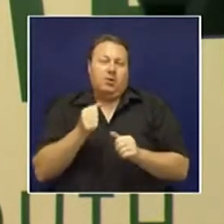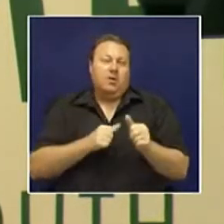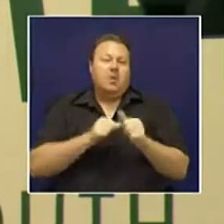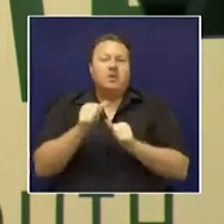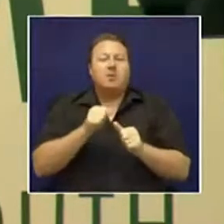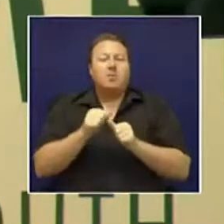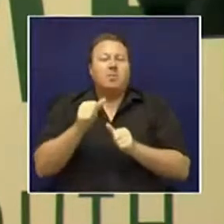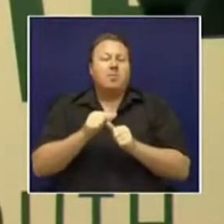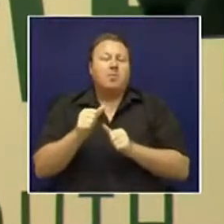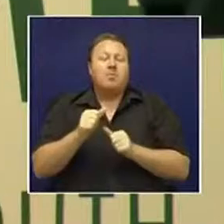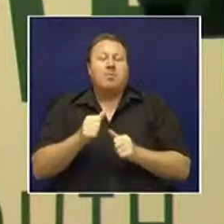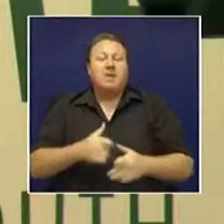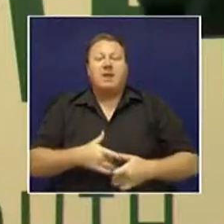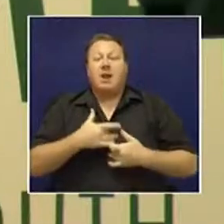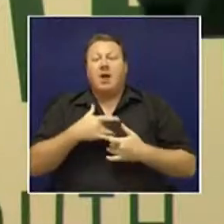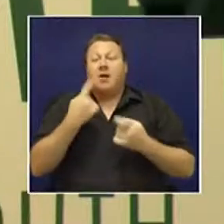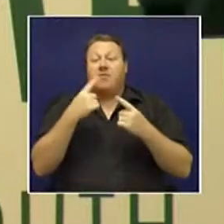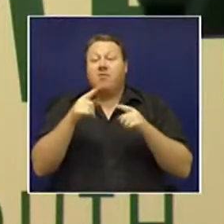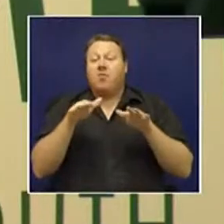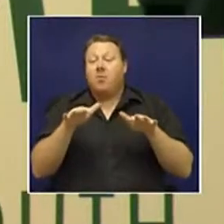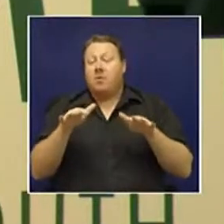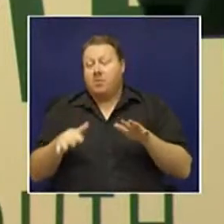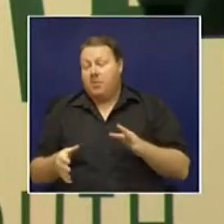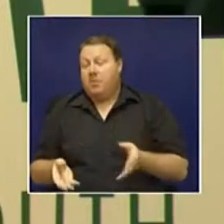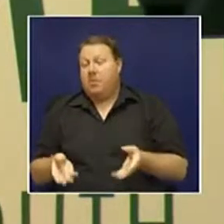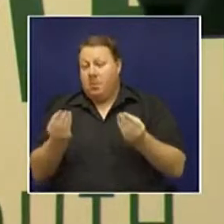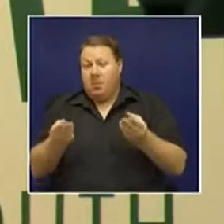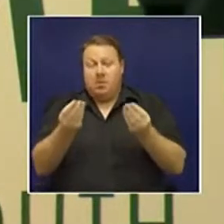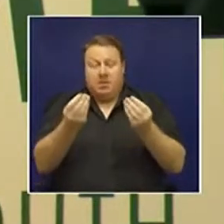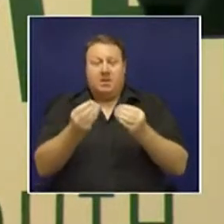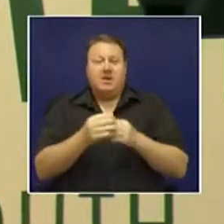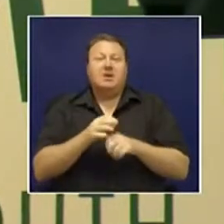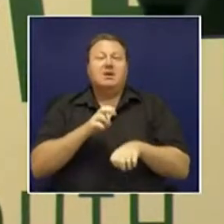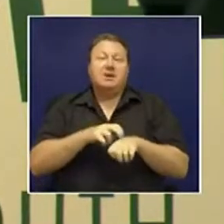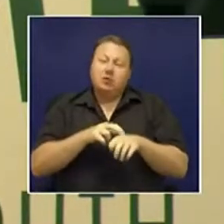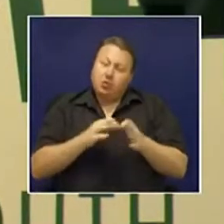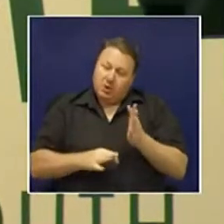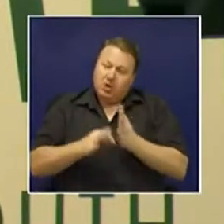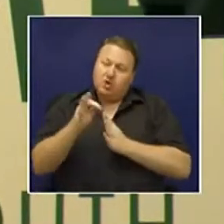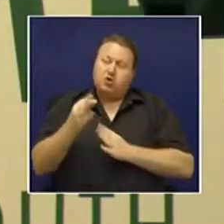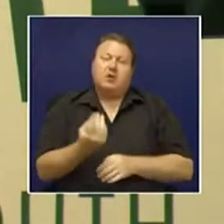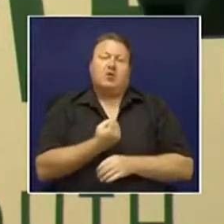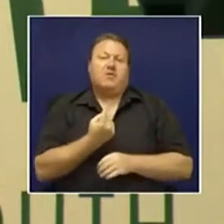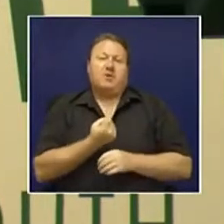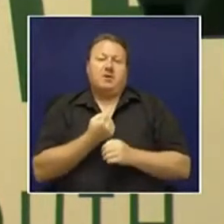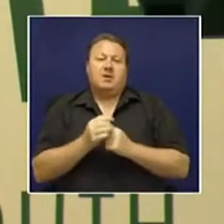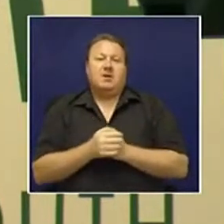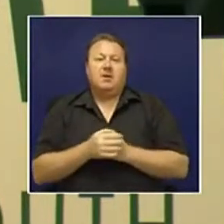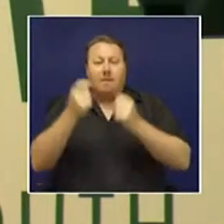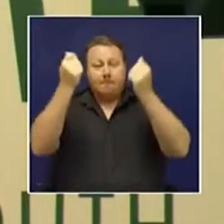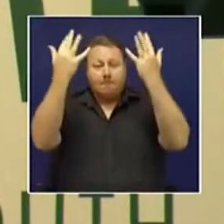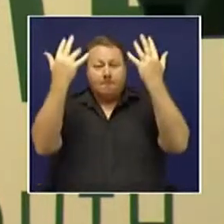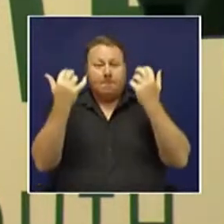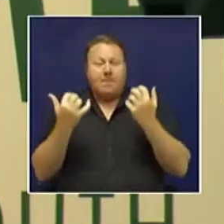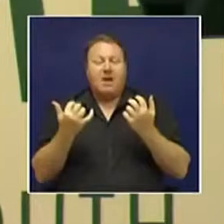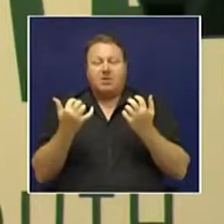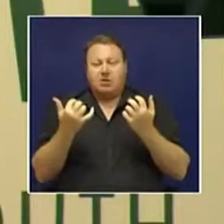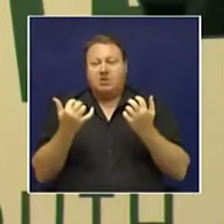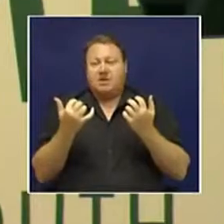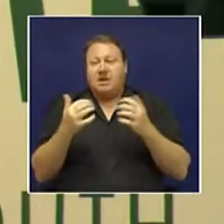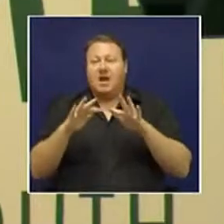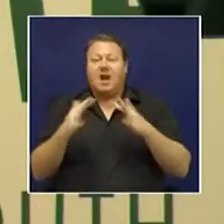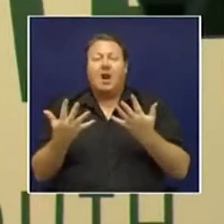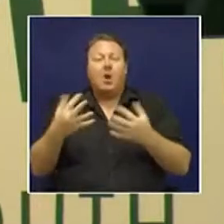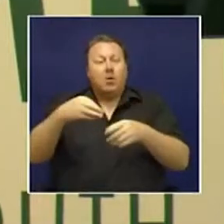we must continue pursuing this sovereignty. A budget and a fiscal strategy that advances inclusive growth and